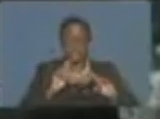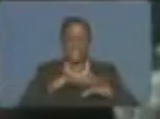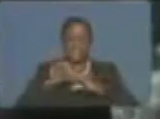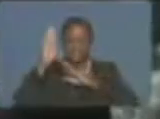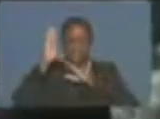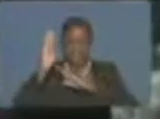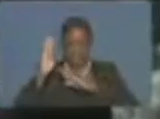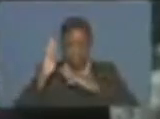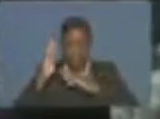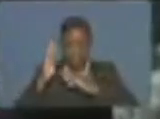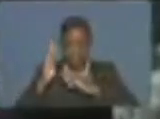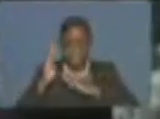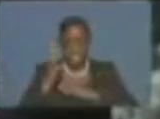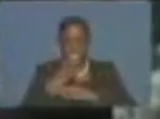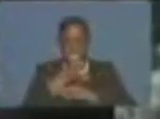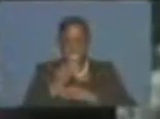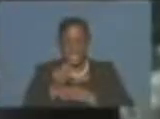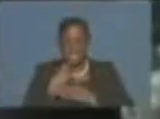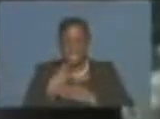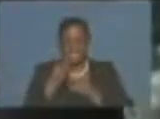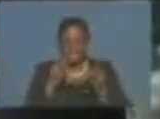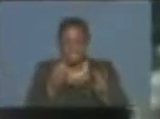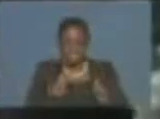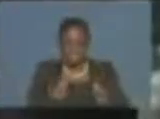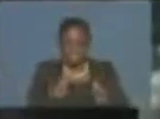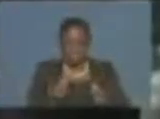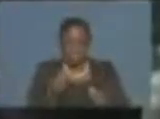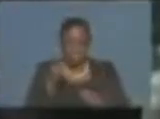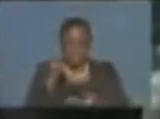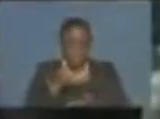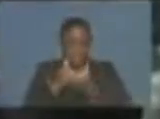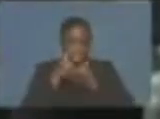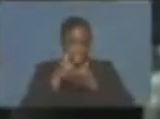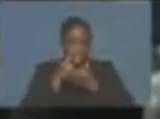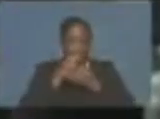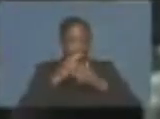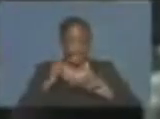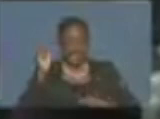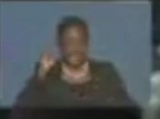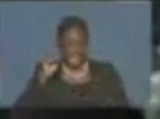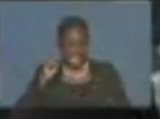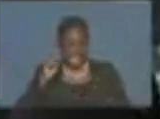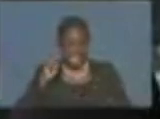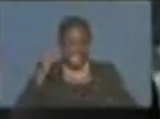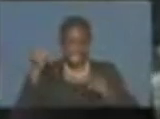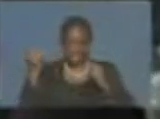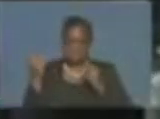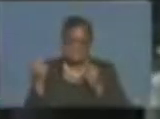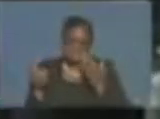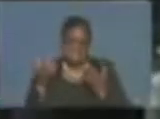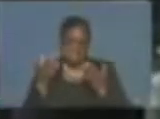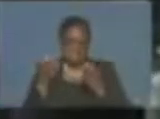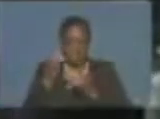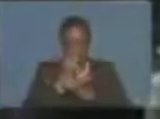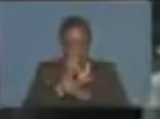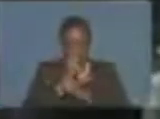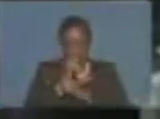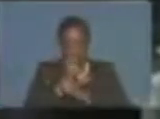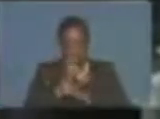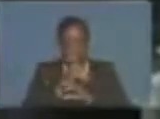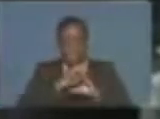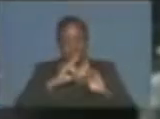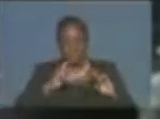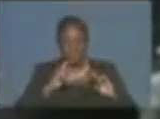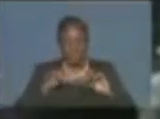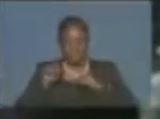the laborers and their resources are few. So whilst this may seem like, you know, just a car, I can